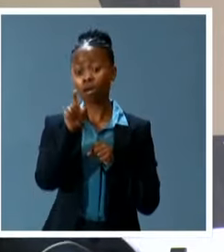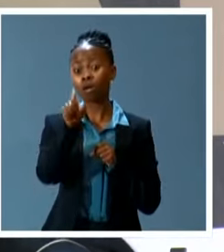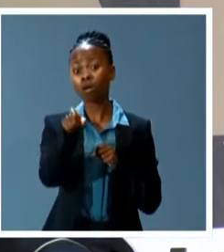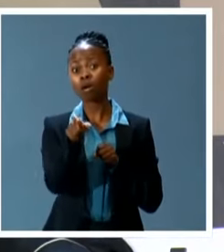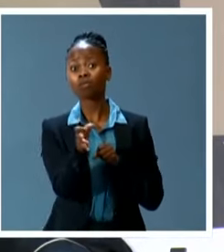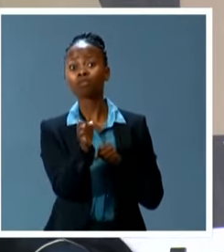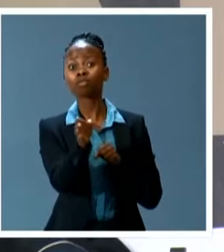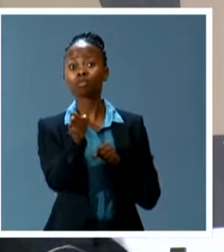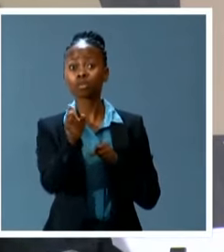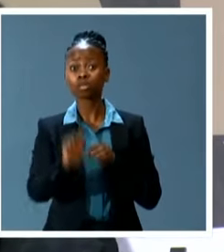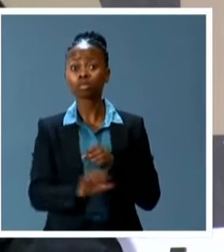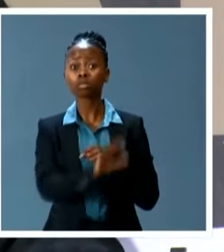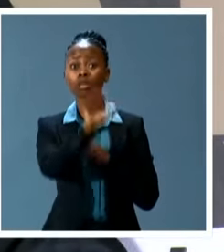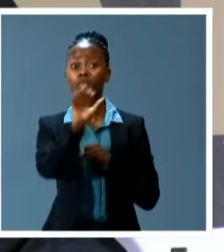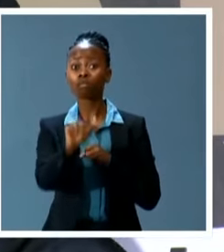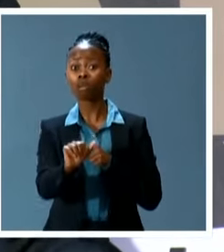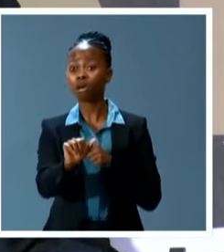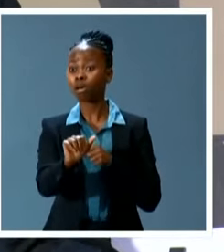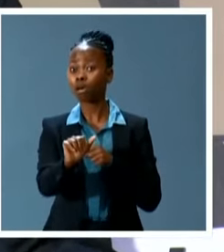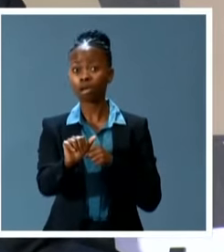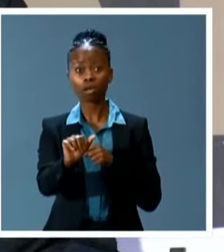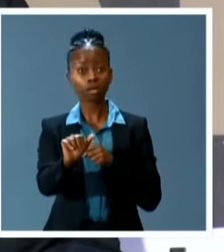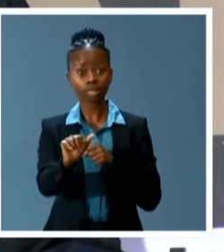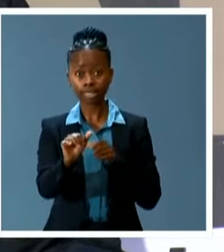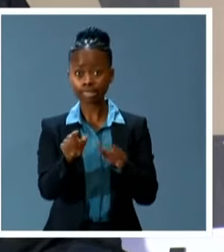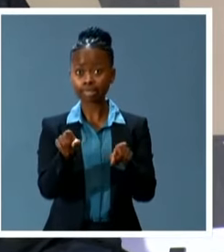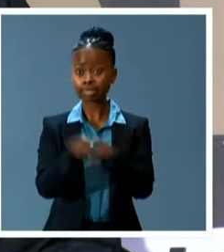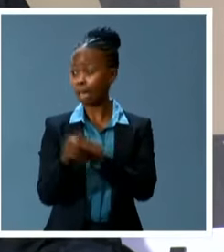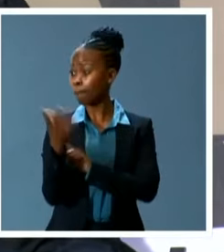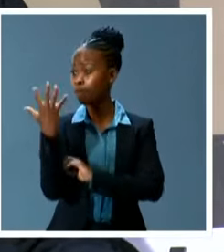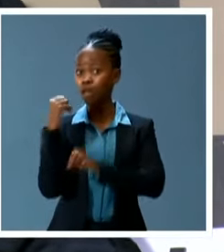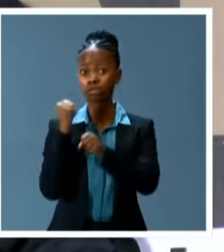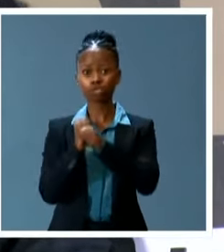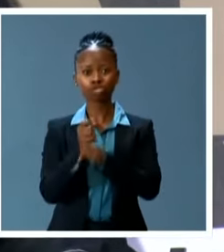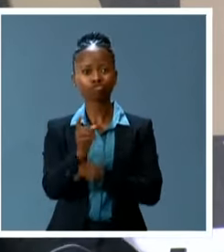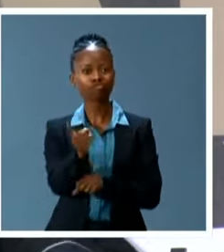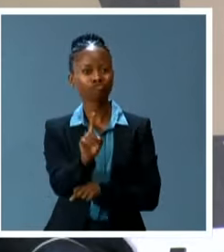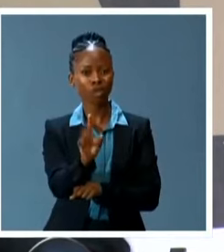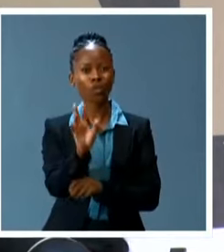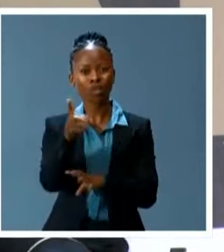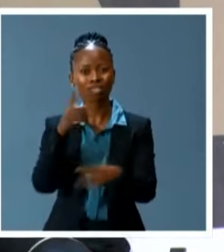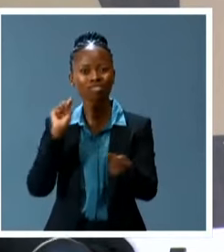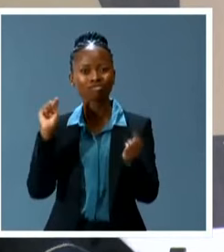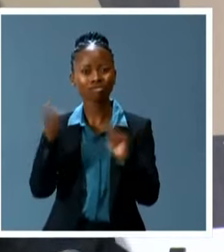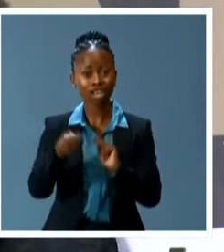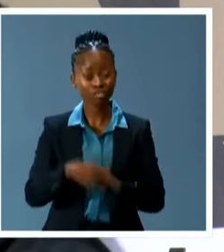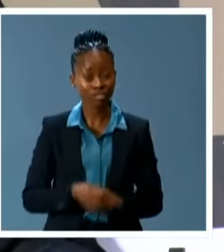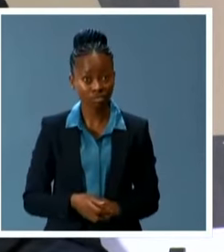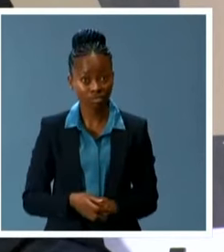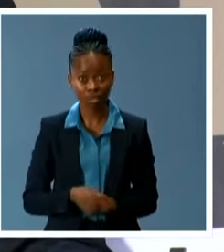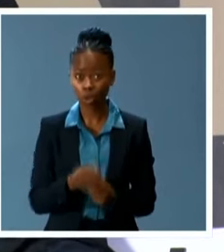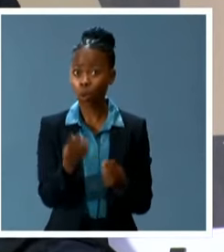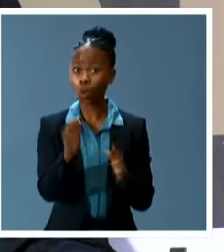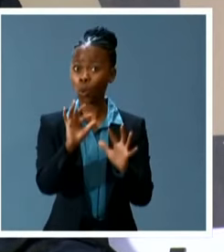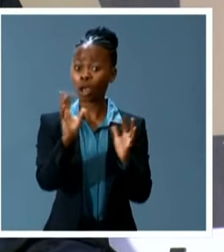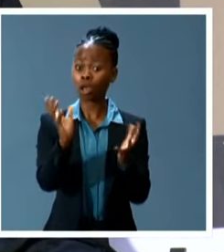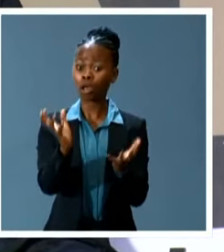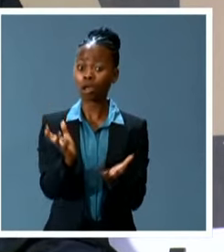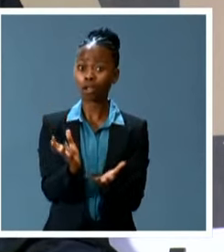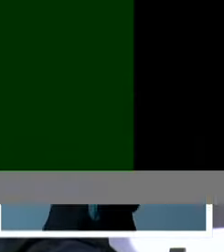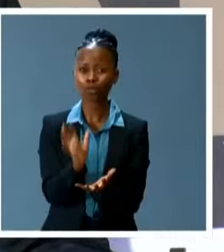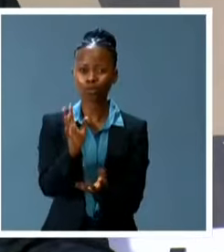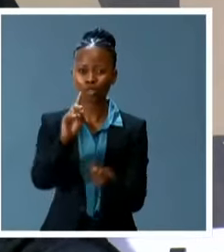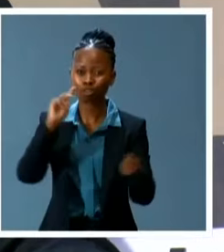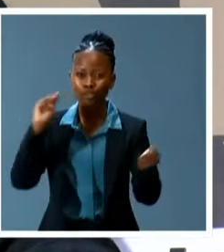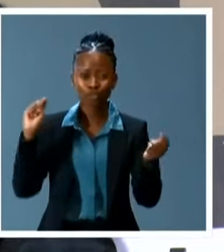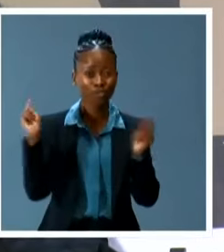South Africa of 2019. The world will be a new world, which